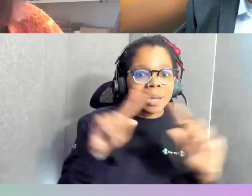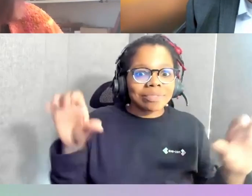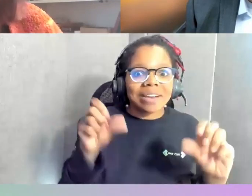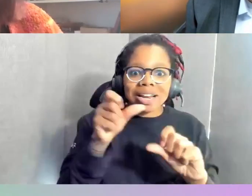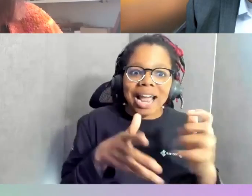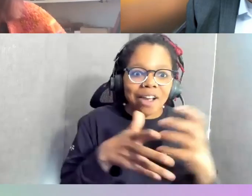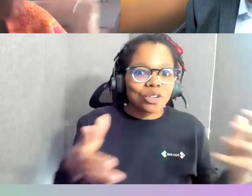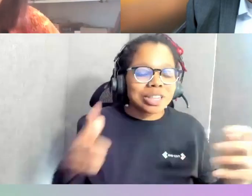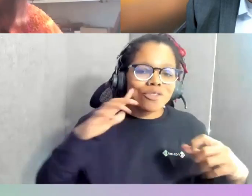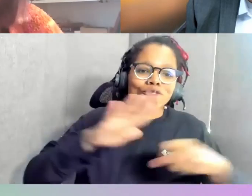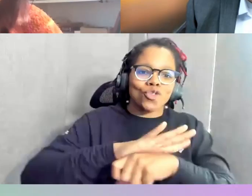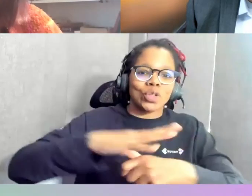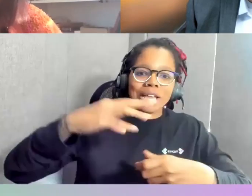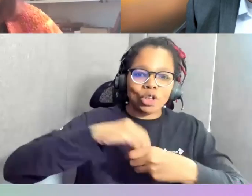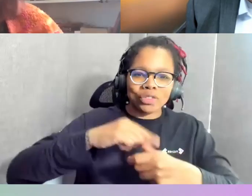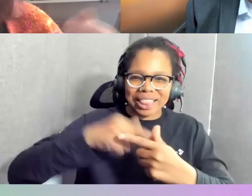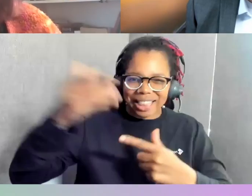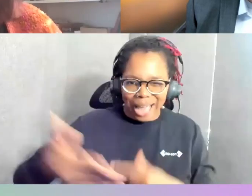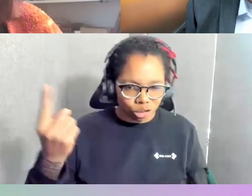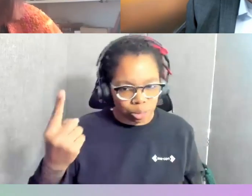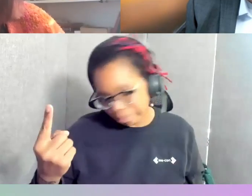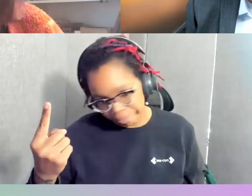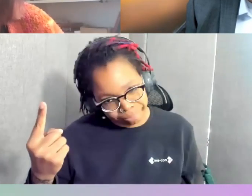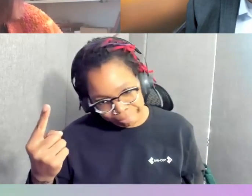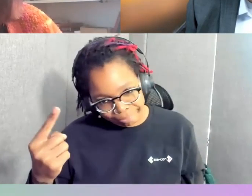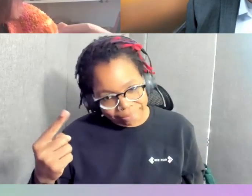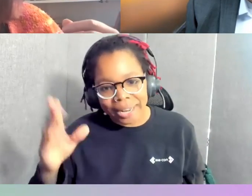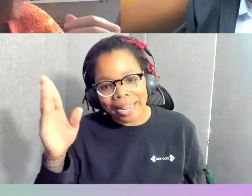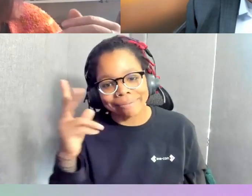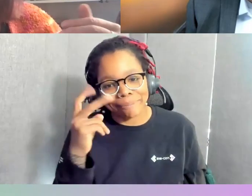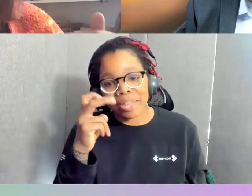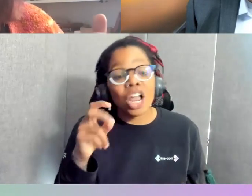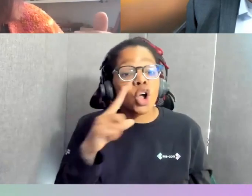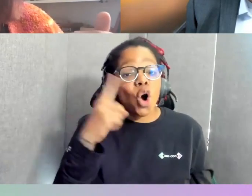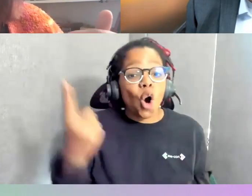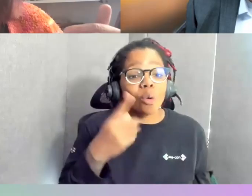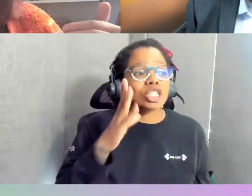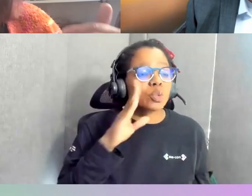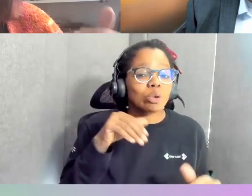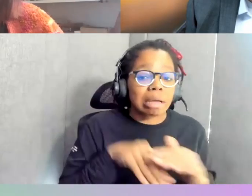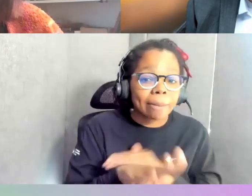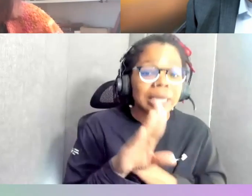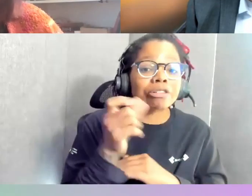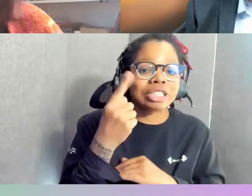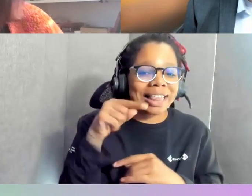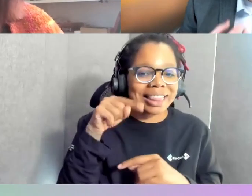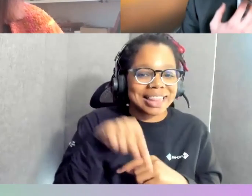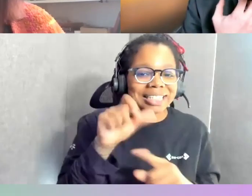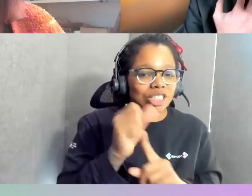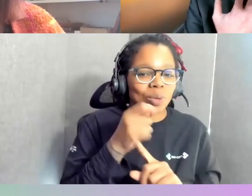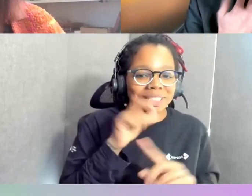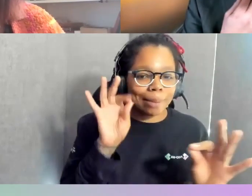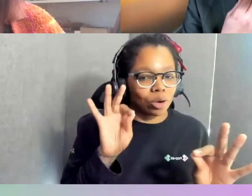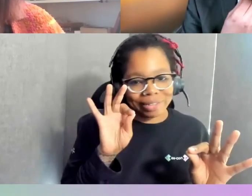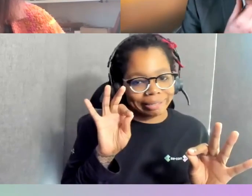everything to make it fully inclusive, and then they bring someone in. You're always going to be going in with the understanding that it's an imperfect scenario.